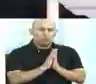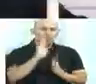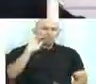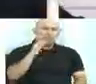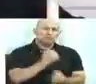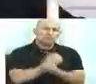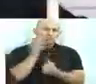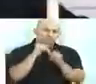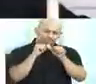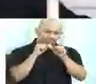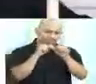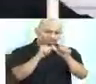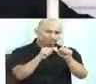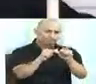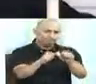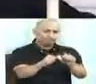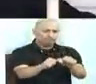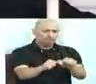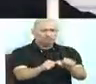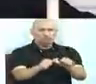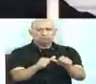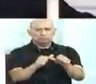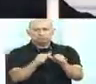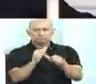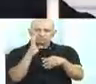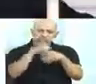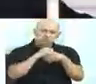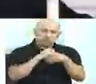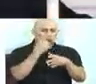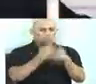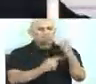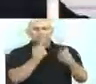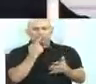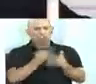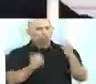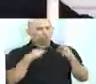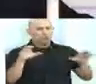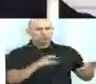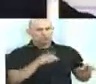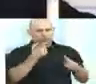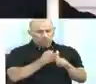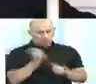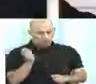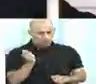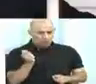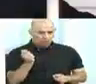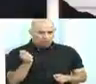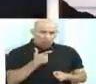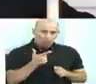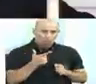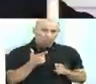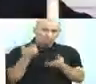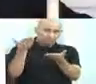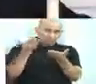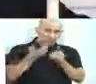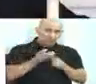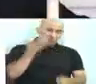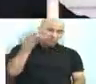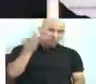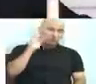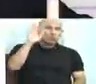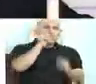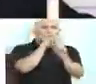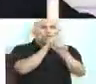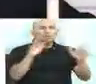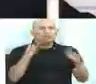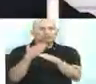will prevail in all that we say and do. May from all that we have inherited from you, may your blessings